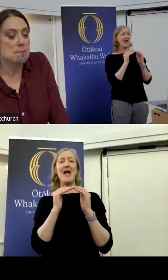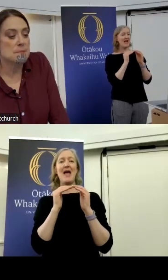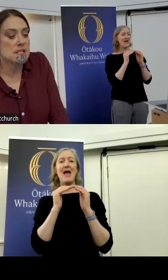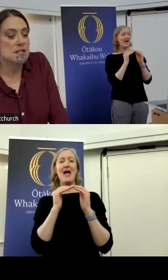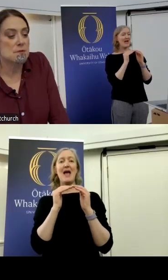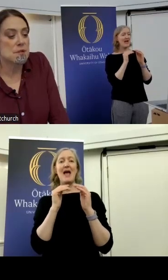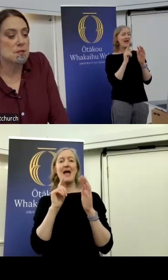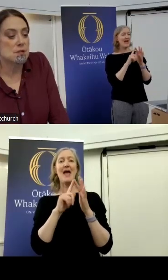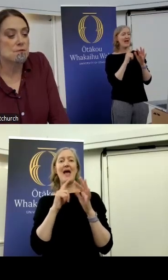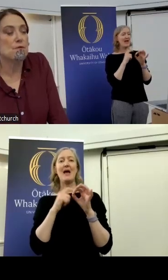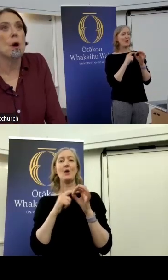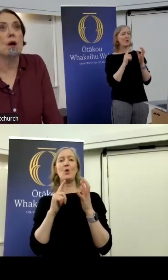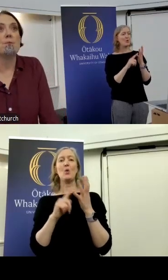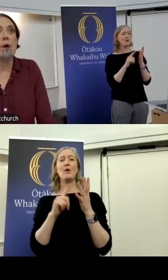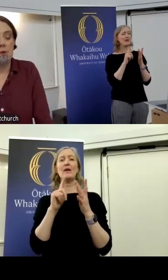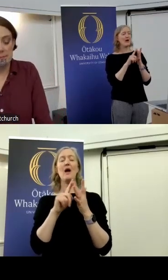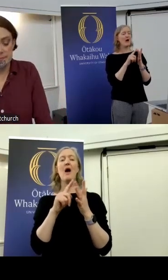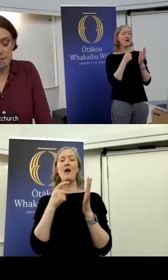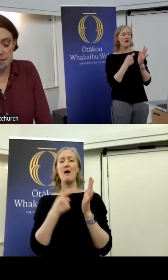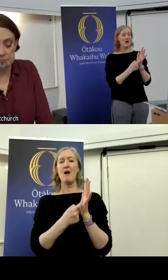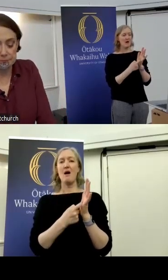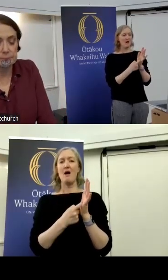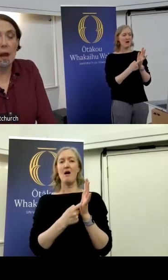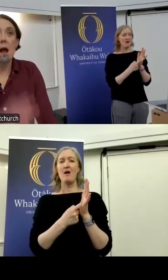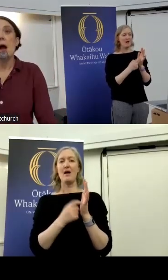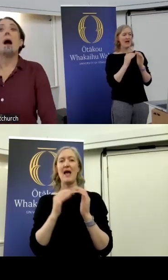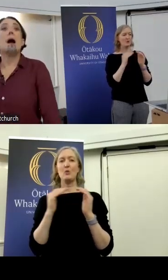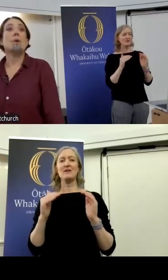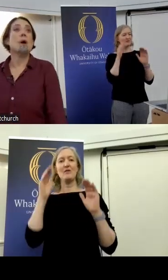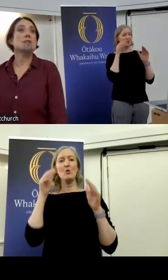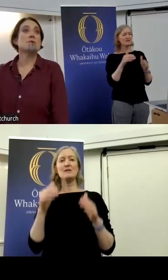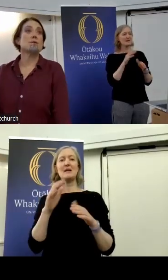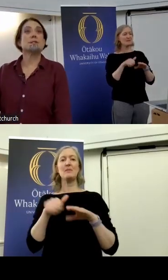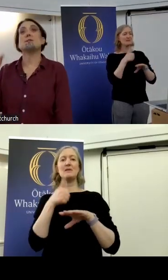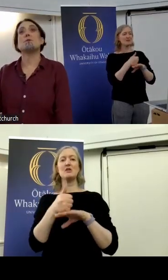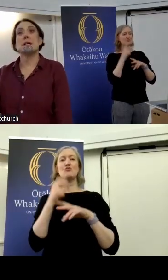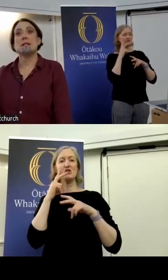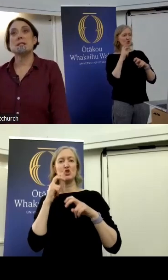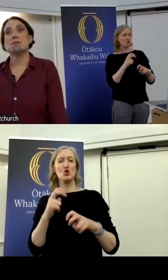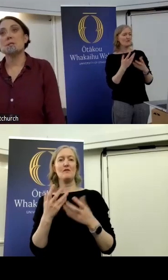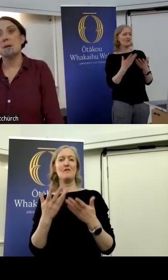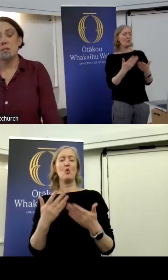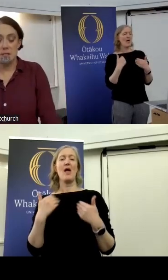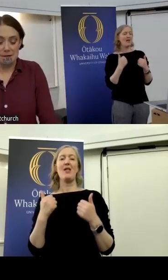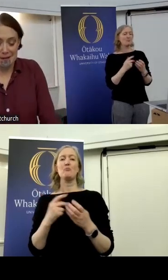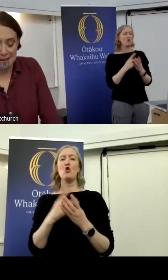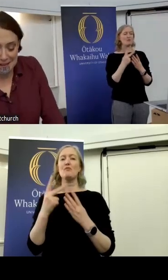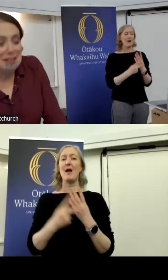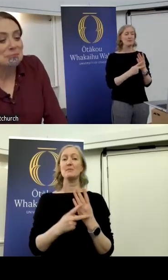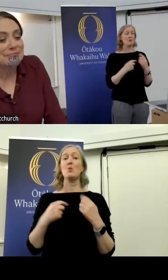equity-focused implementation research for health programs. We wrote to the authors and sought their consent to adapt